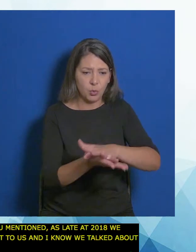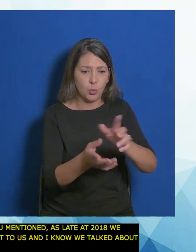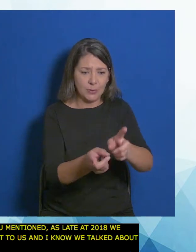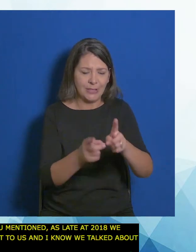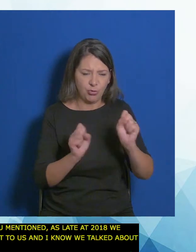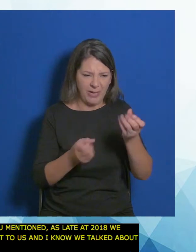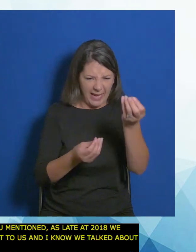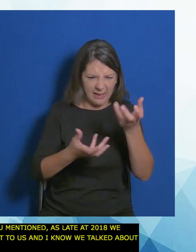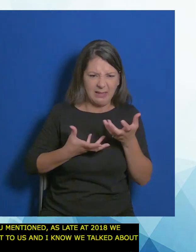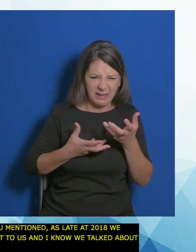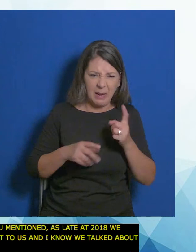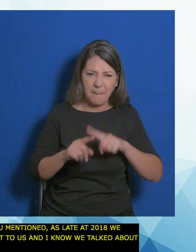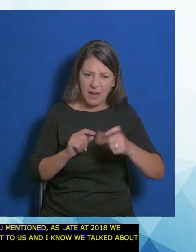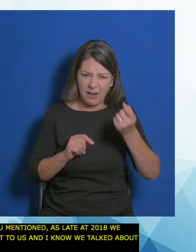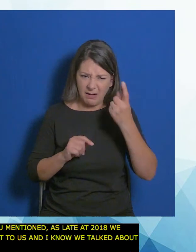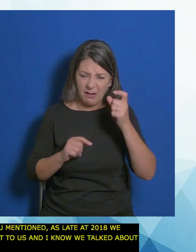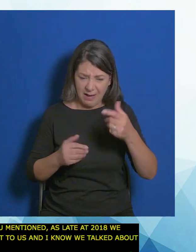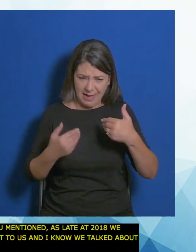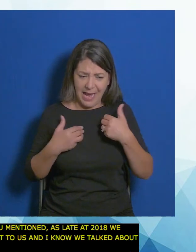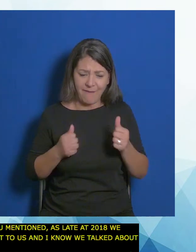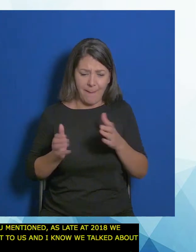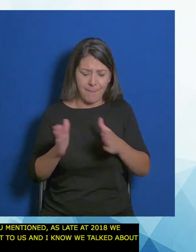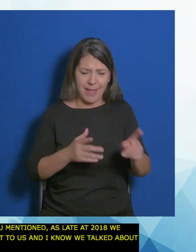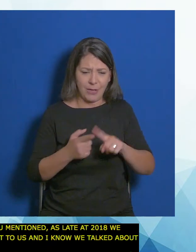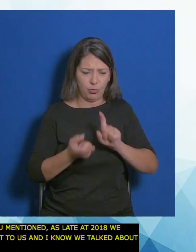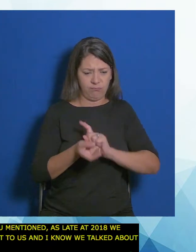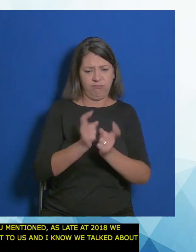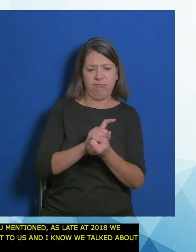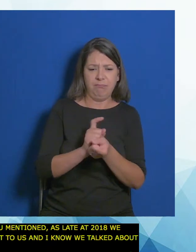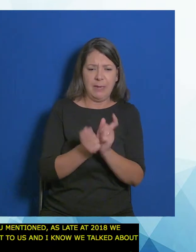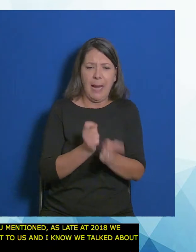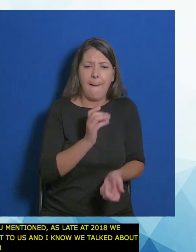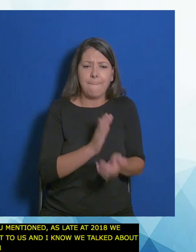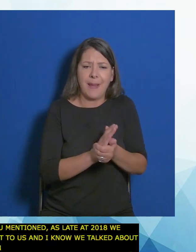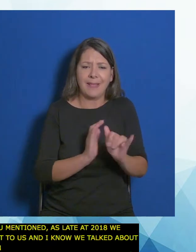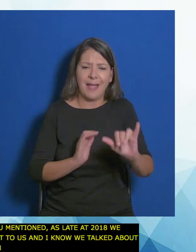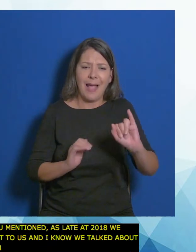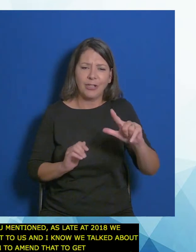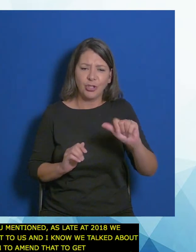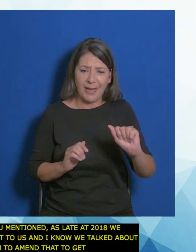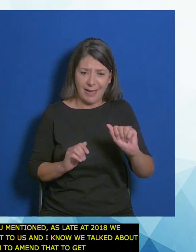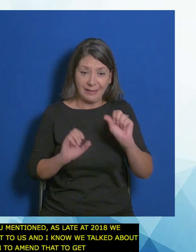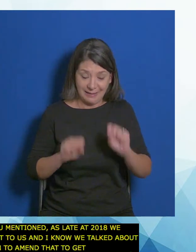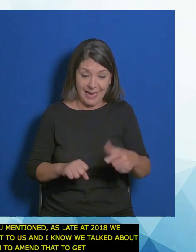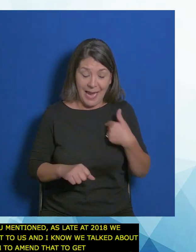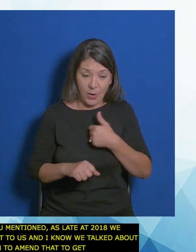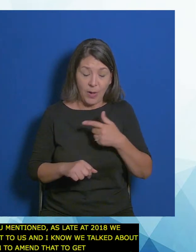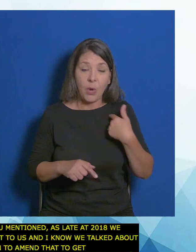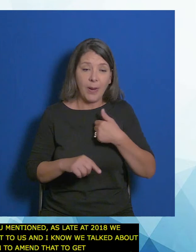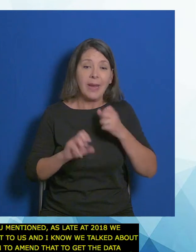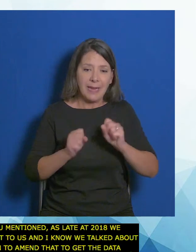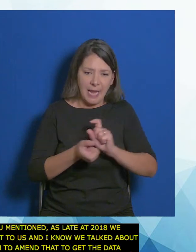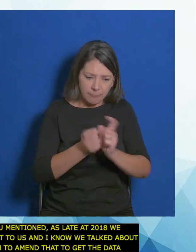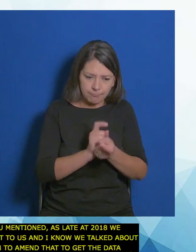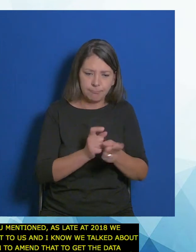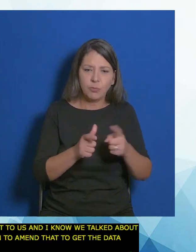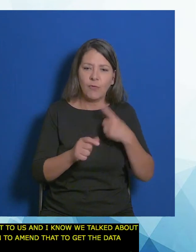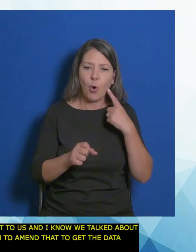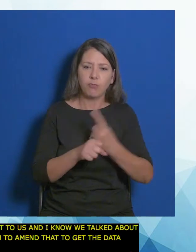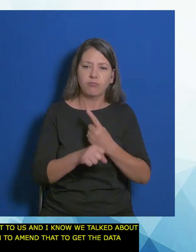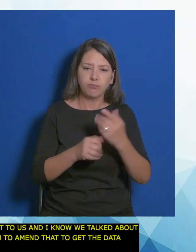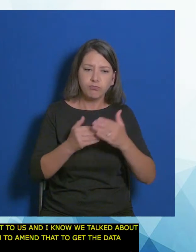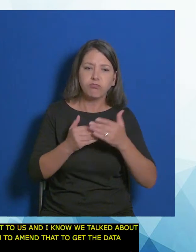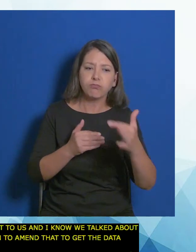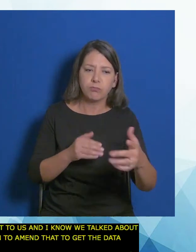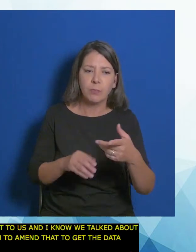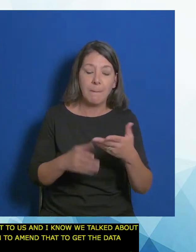there a plan to amend those IGAs to get the data going forward and retroactively so we can establish a couple of